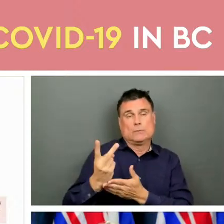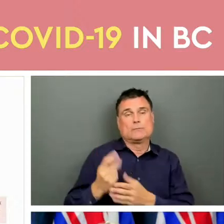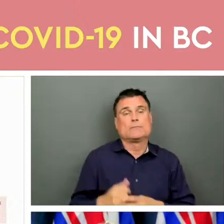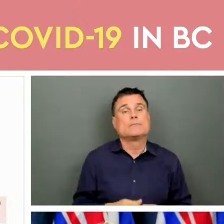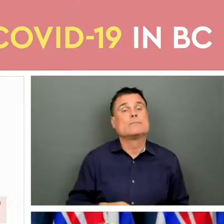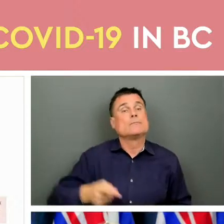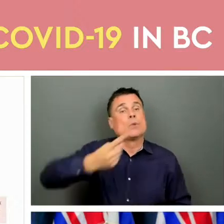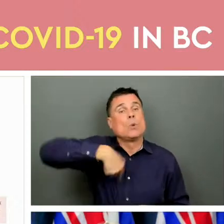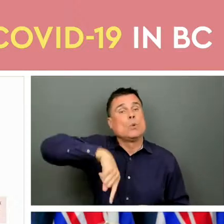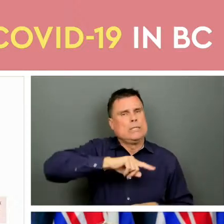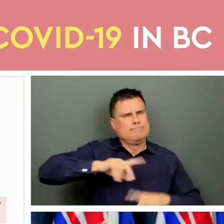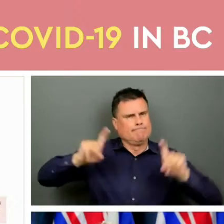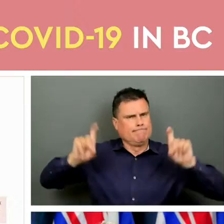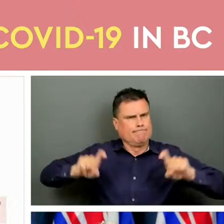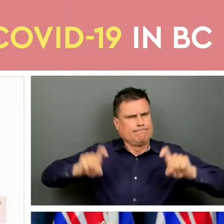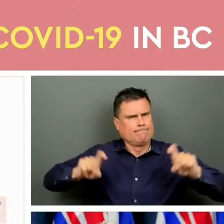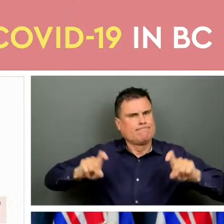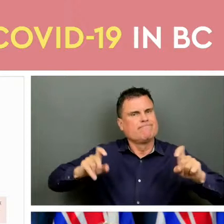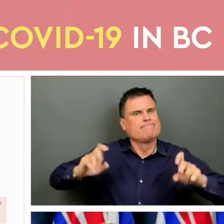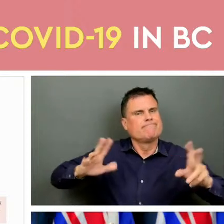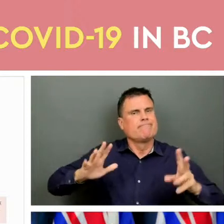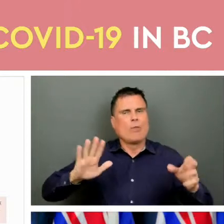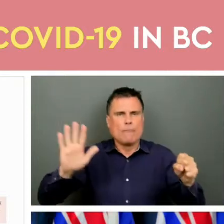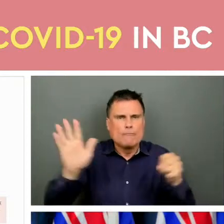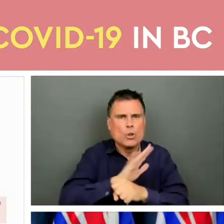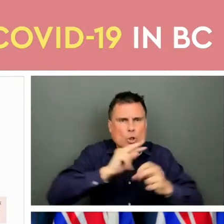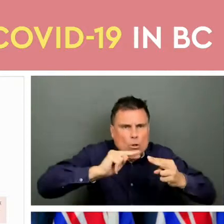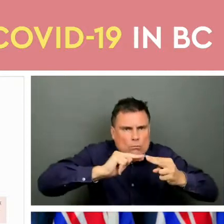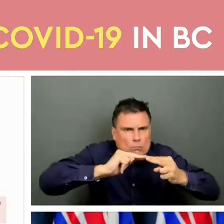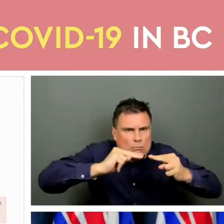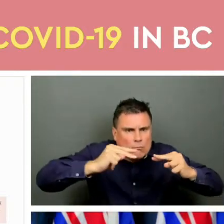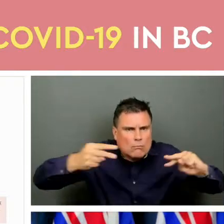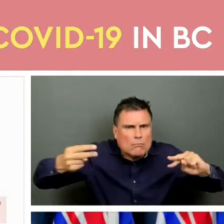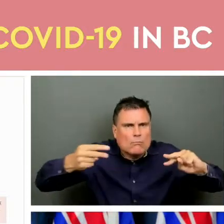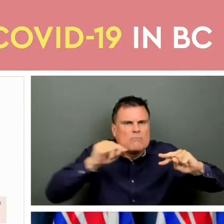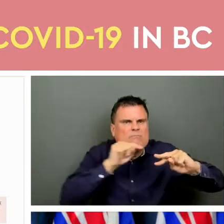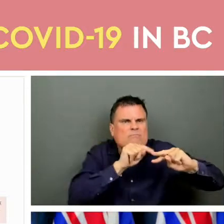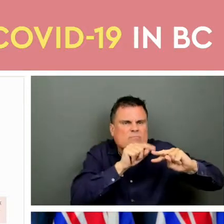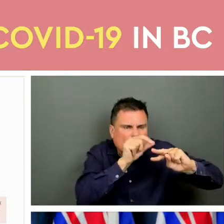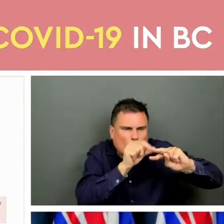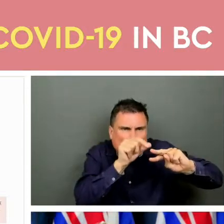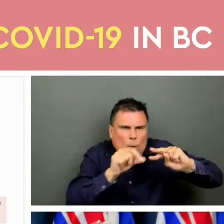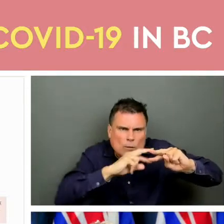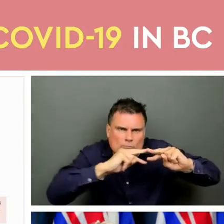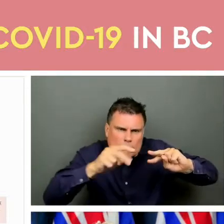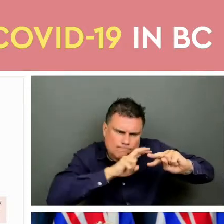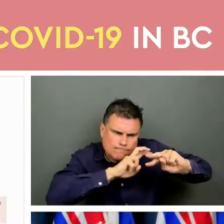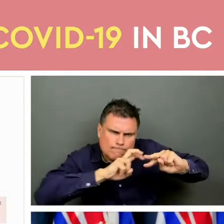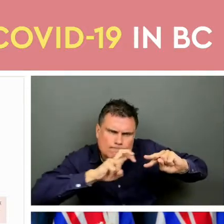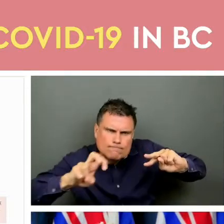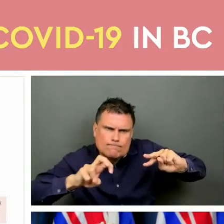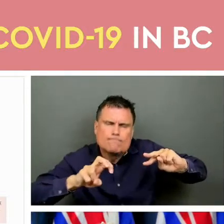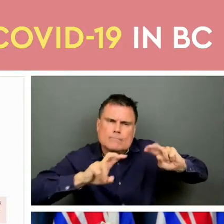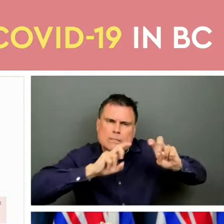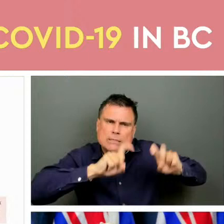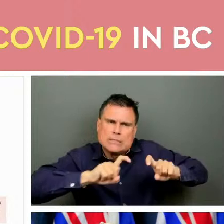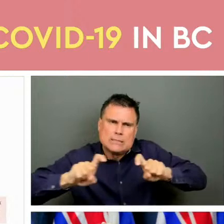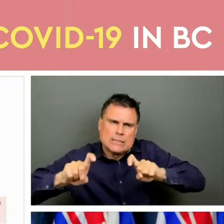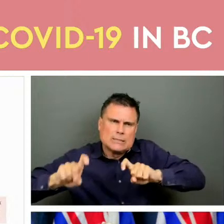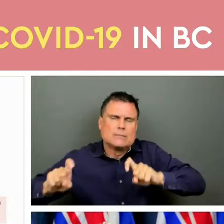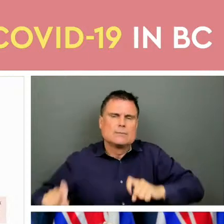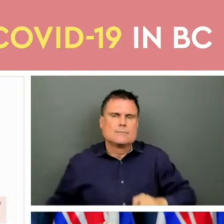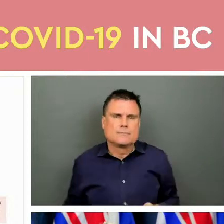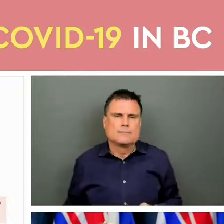genome sequencing on 100% of our cases in British Columbia. So what we know, exactly which strains are infecting